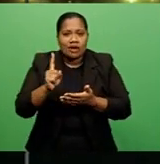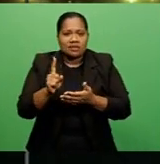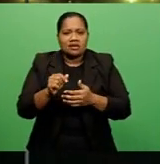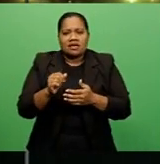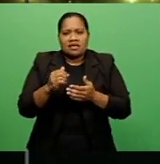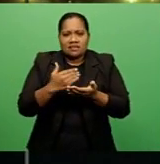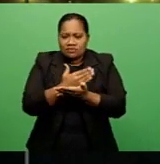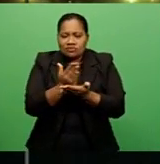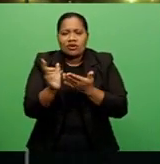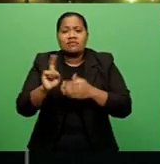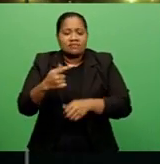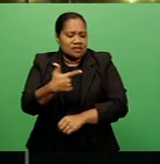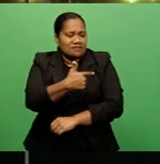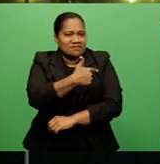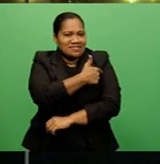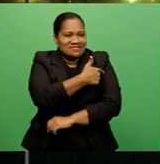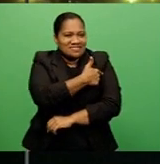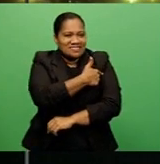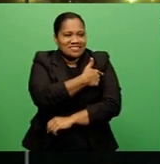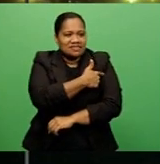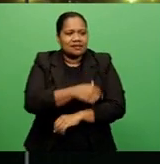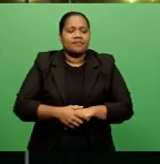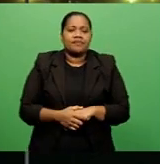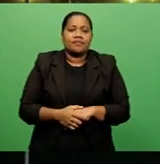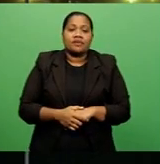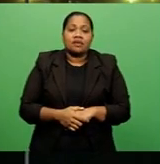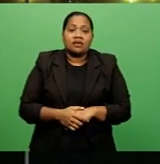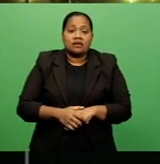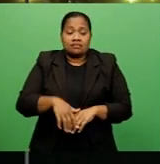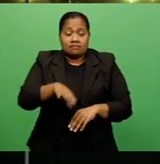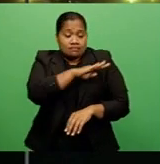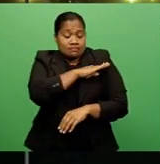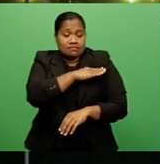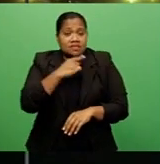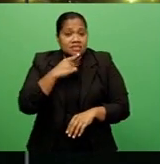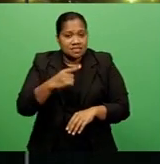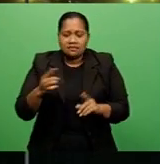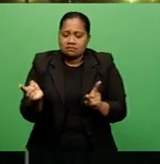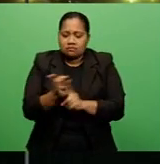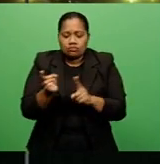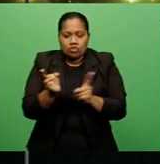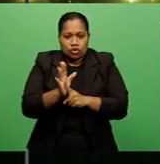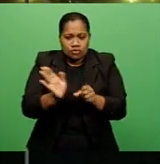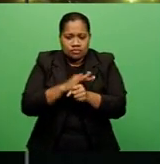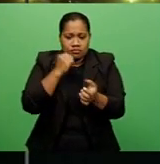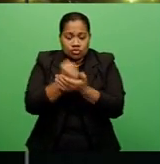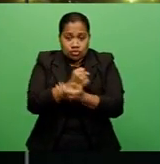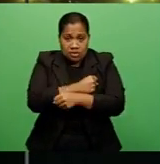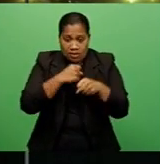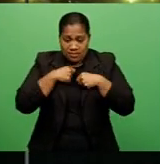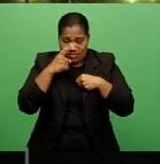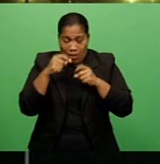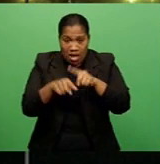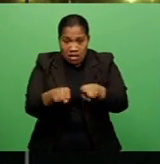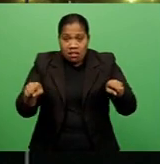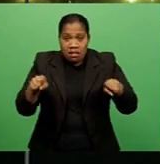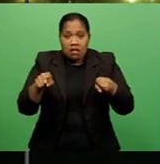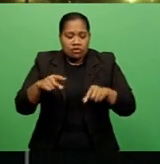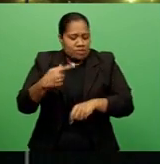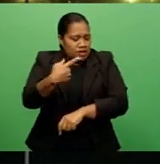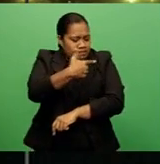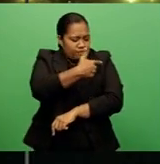vaccine. Bainimarama says this is critical in order to ensure our population get vaccinated as soon as